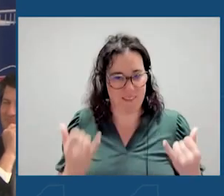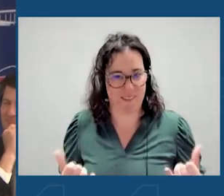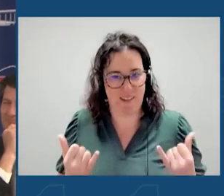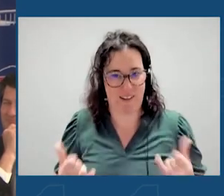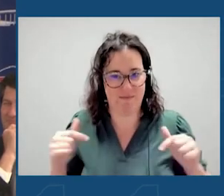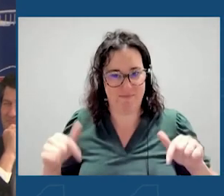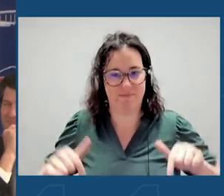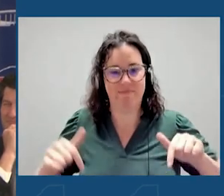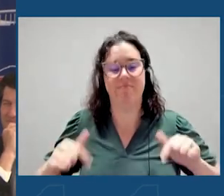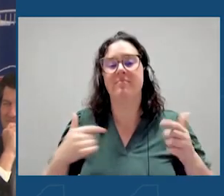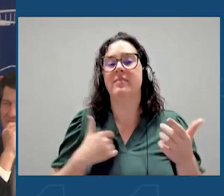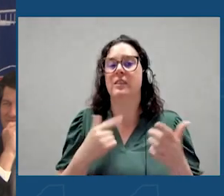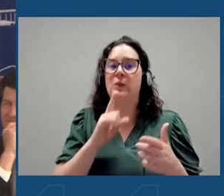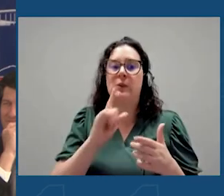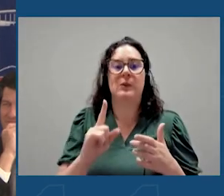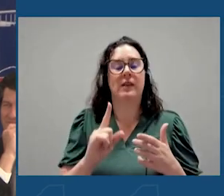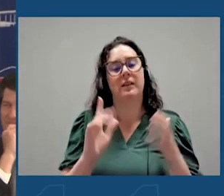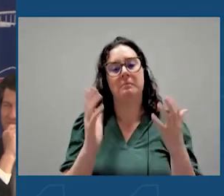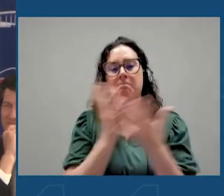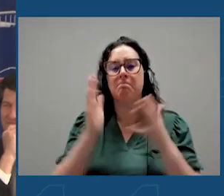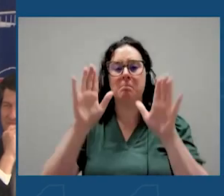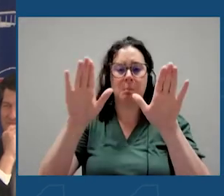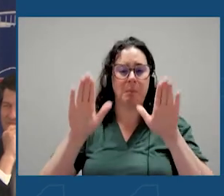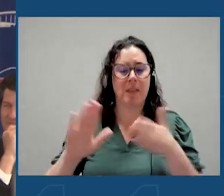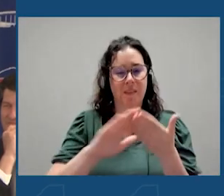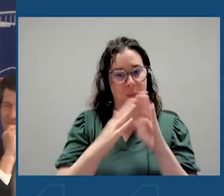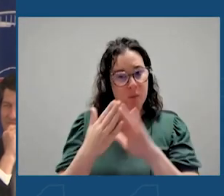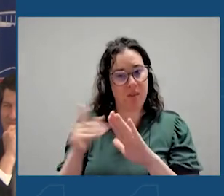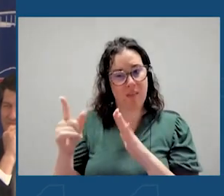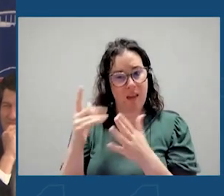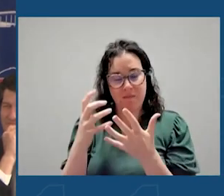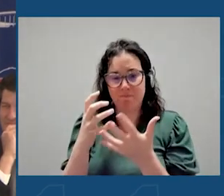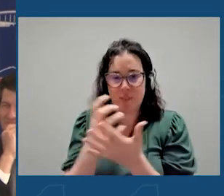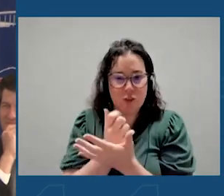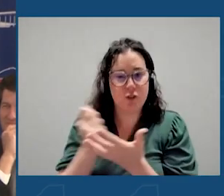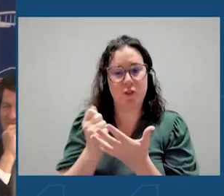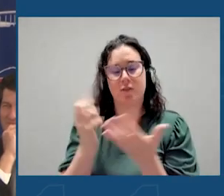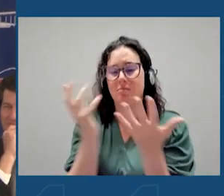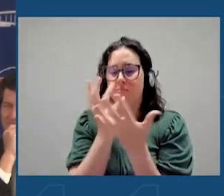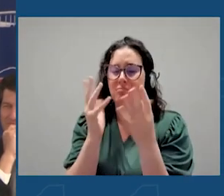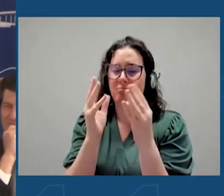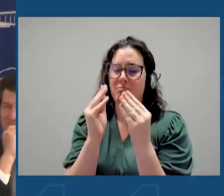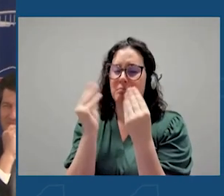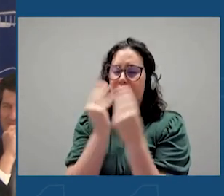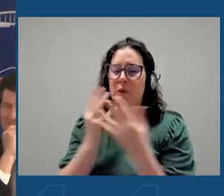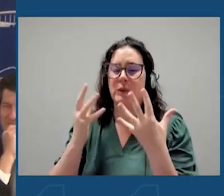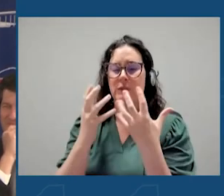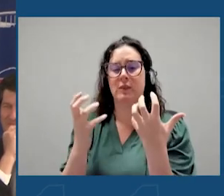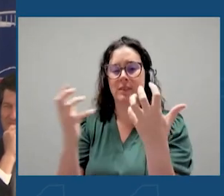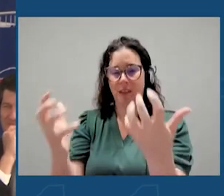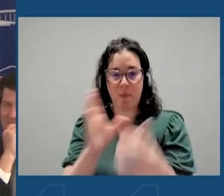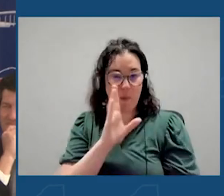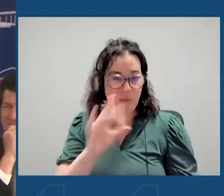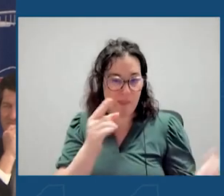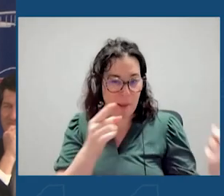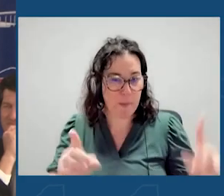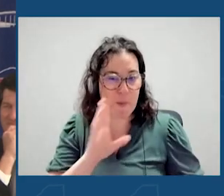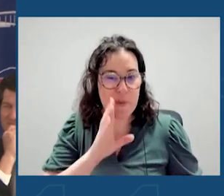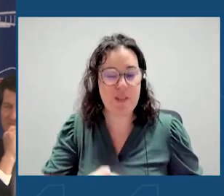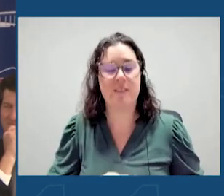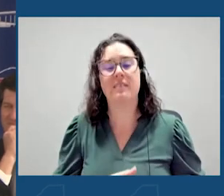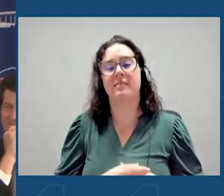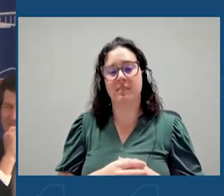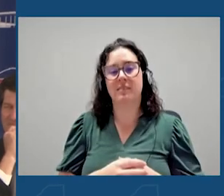is an extraordinary community. They deserve an extraordinary stadium, and you're going to get it. And I think